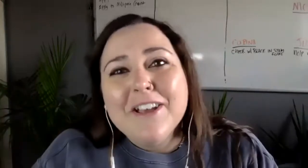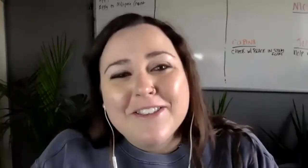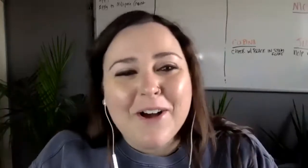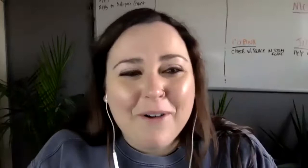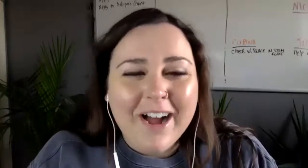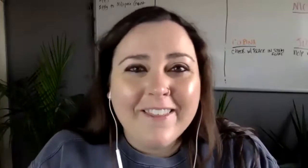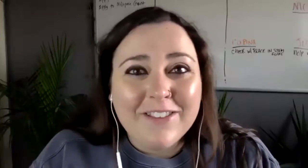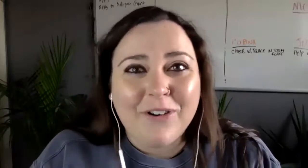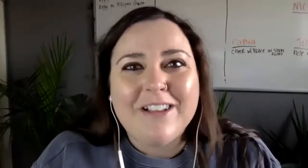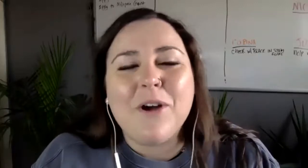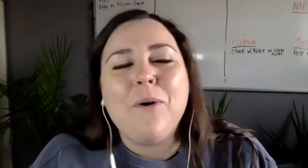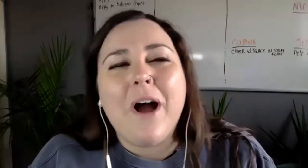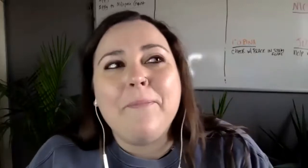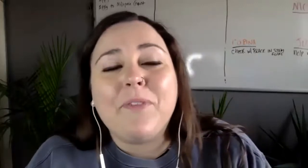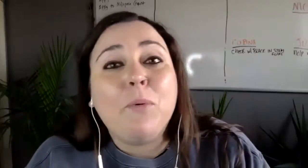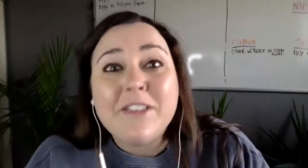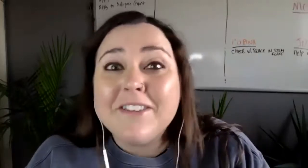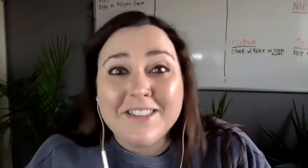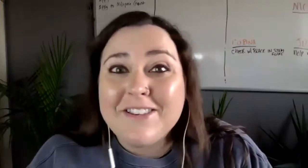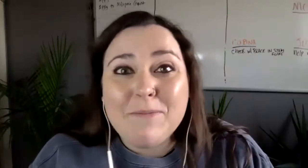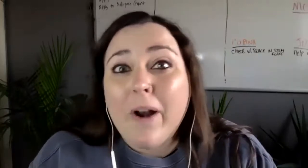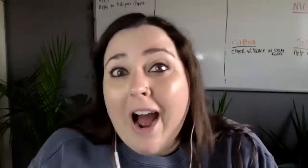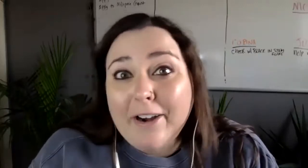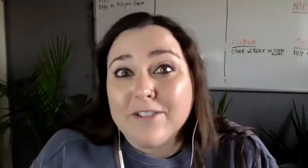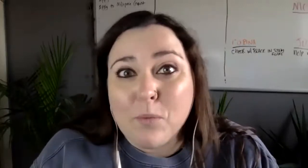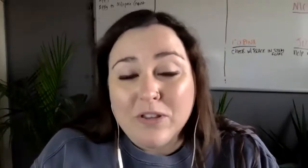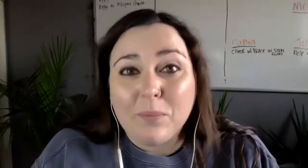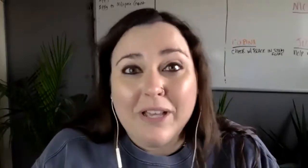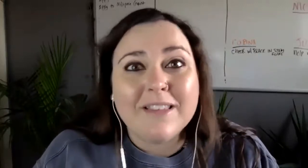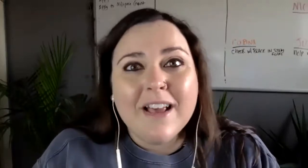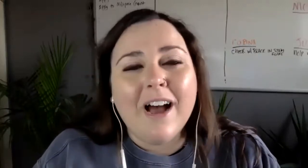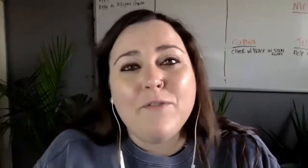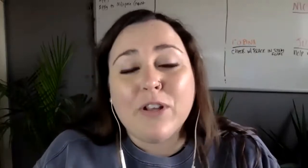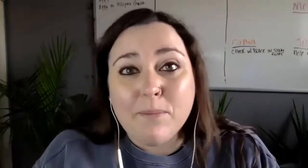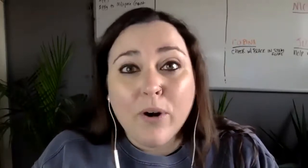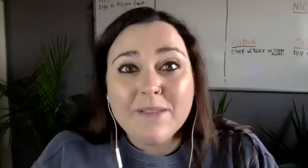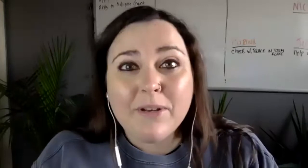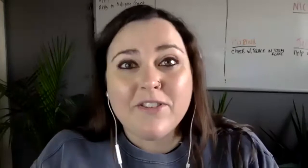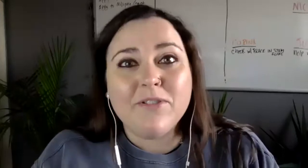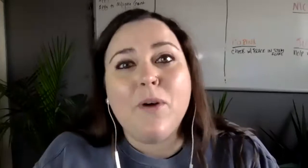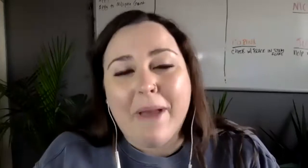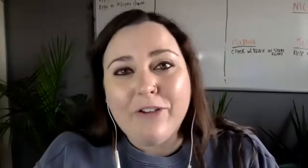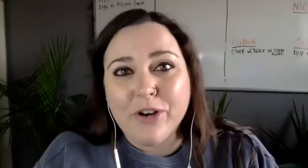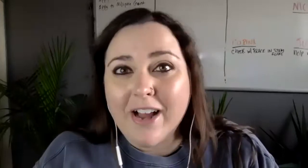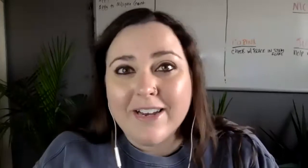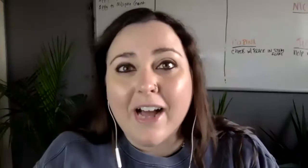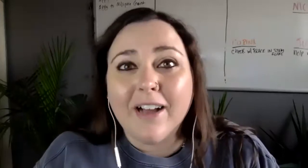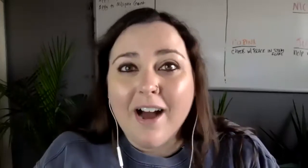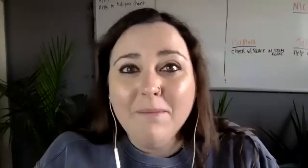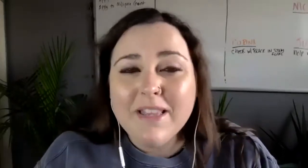hallelujah. So that's great. So we still want to hire someone. So please, if you can support us, please do so at